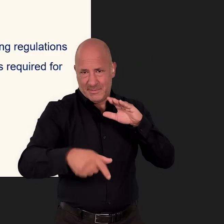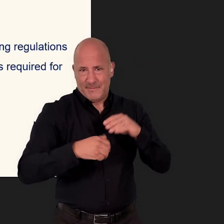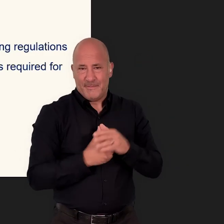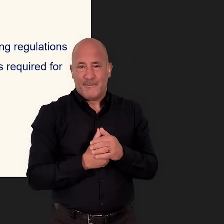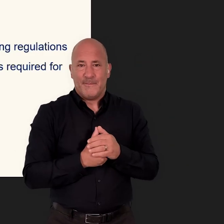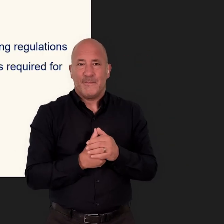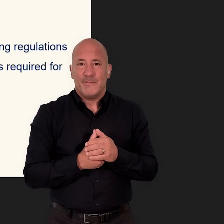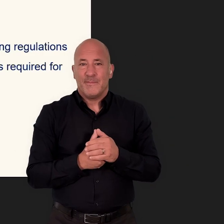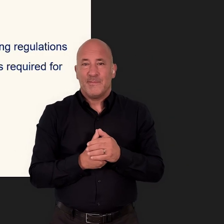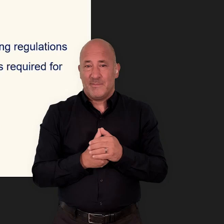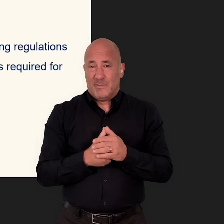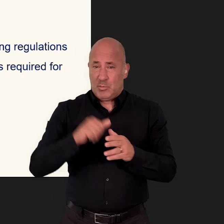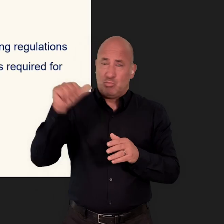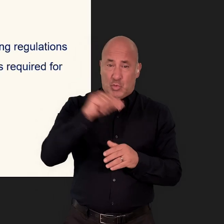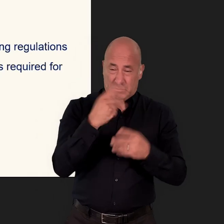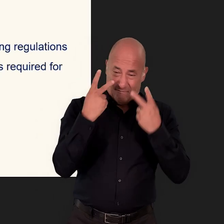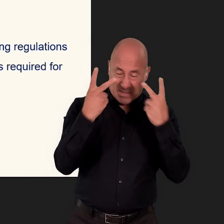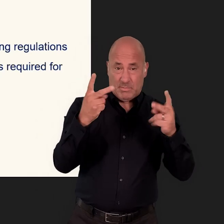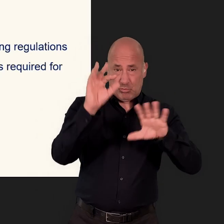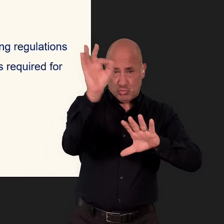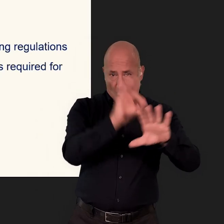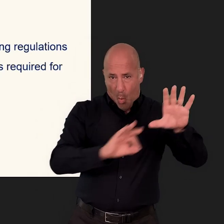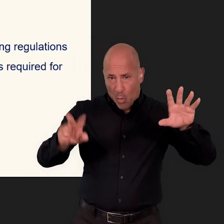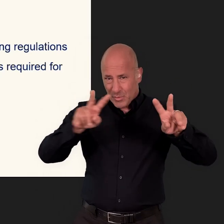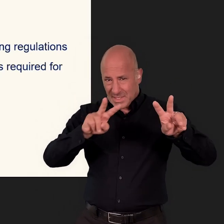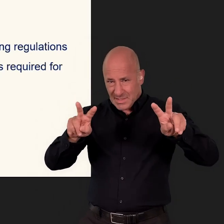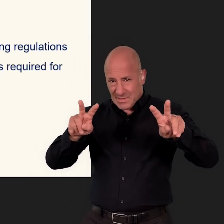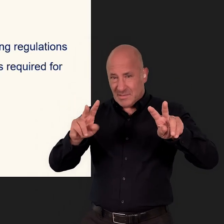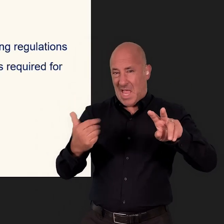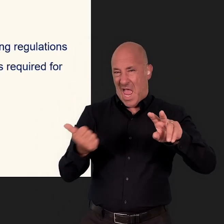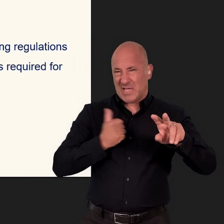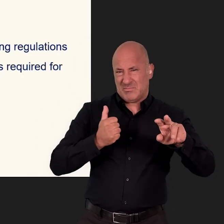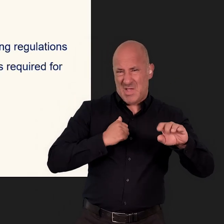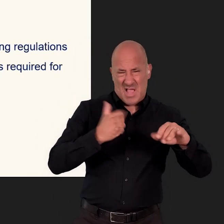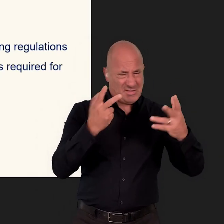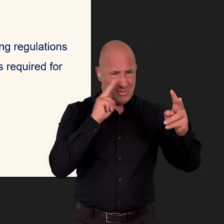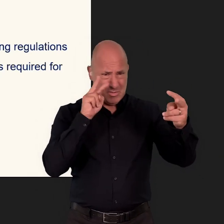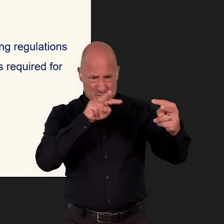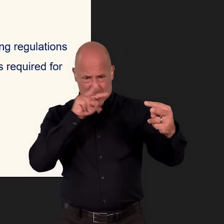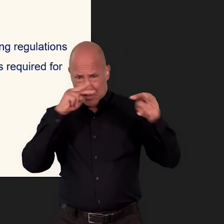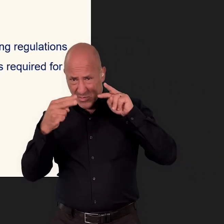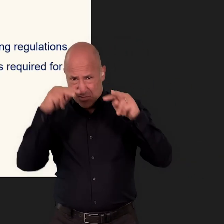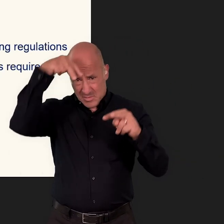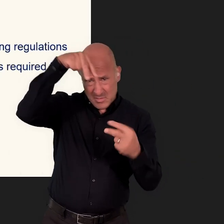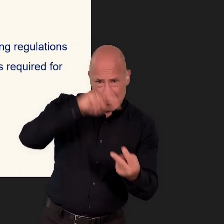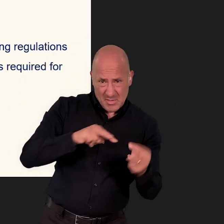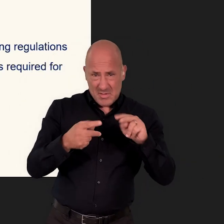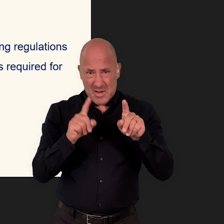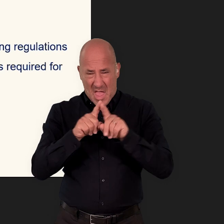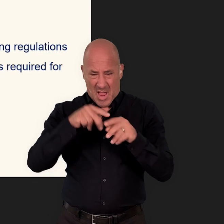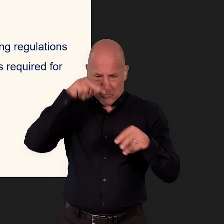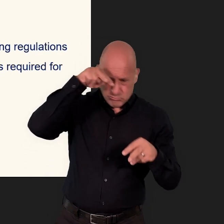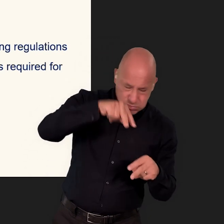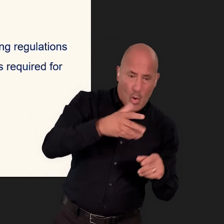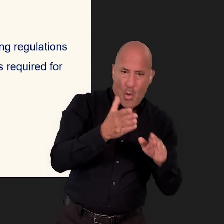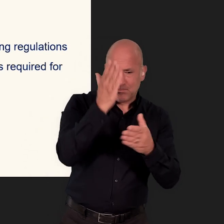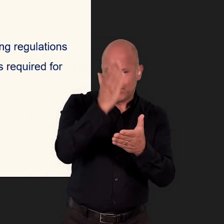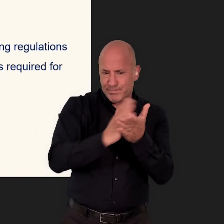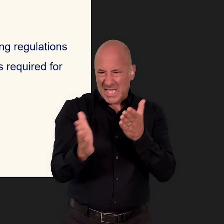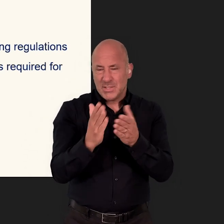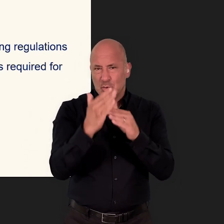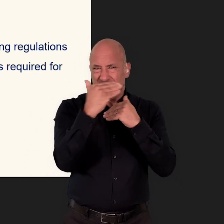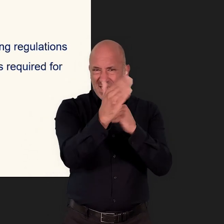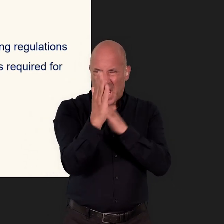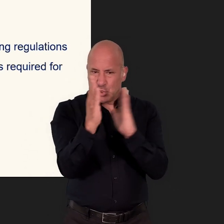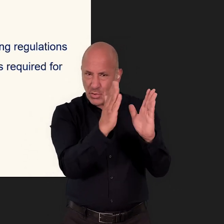initial concept. The work to be done should be visible in the drawings, and we would expect to see a range of views, for